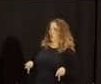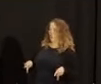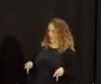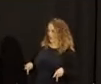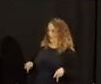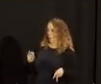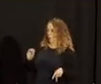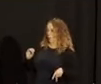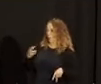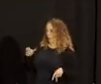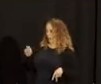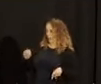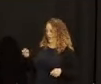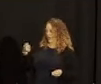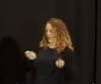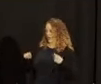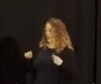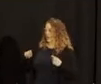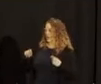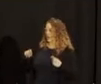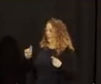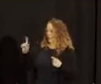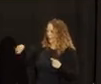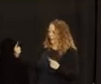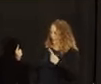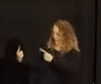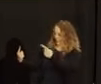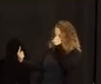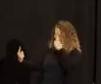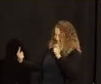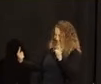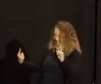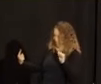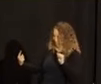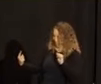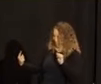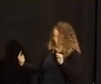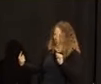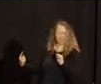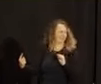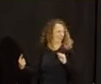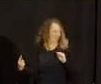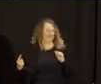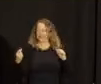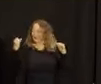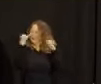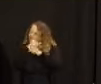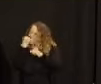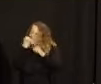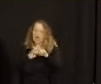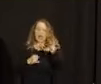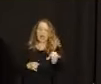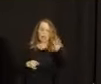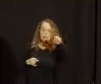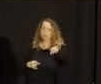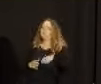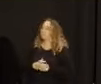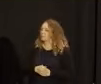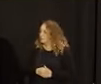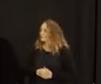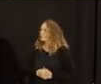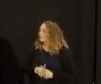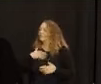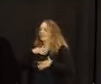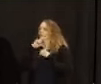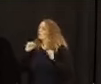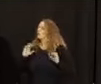an organ solely on the basis of the fact that they're disabled. That's ridiculous. Like, I'm a little person.